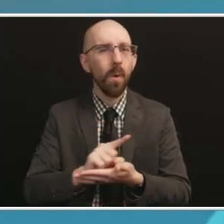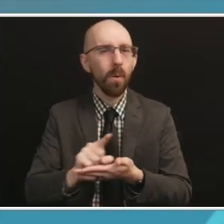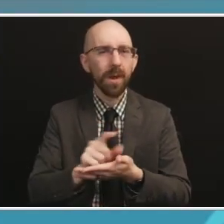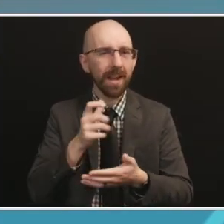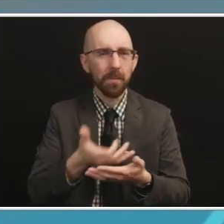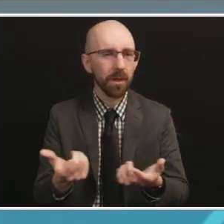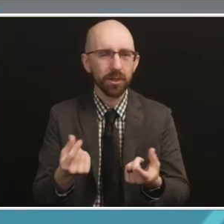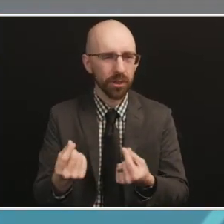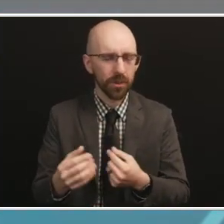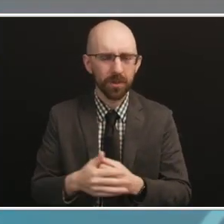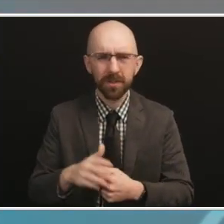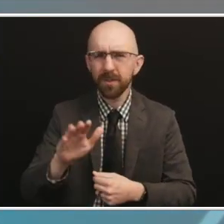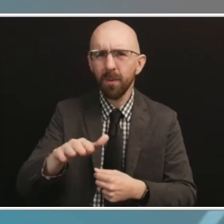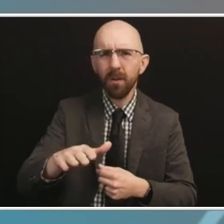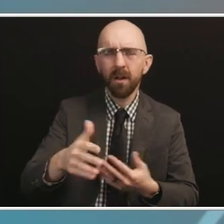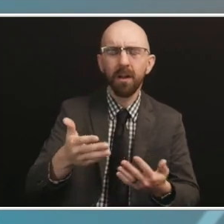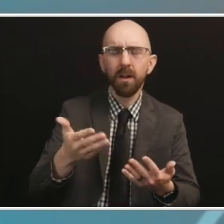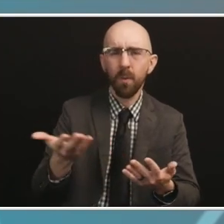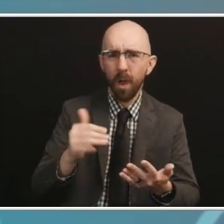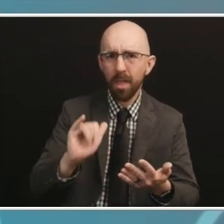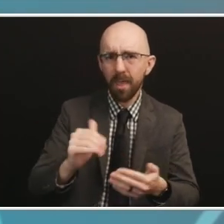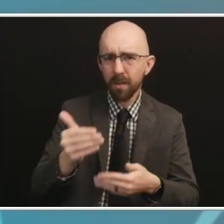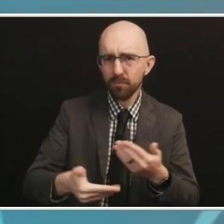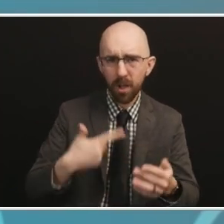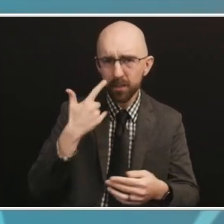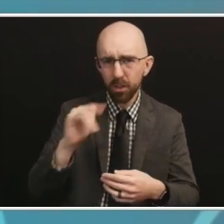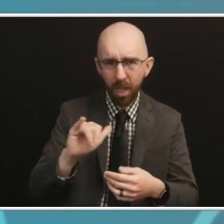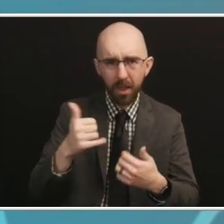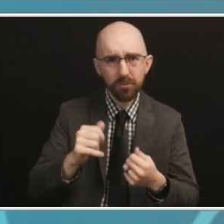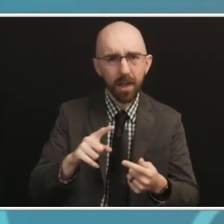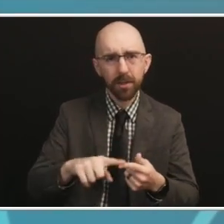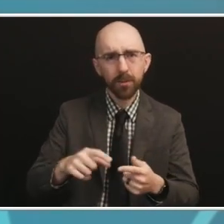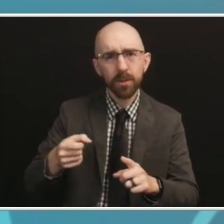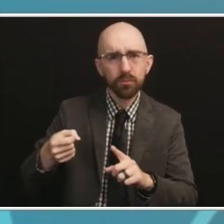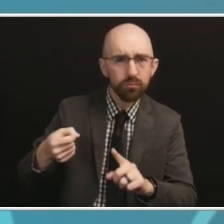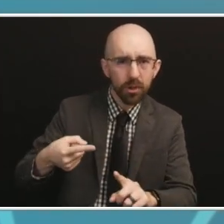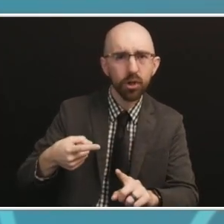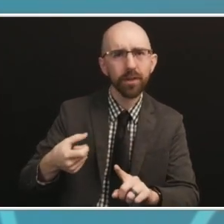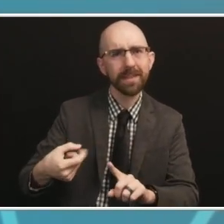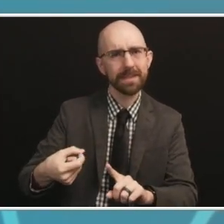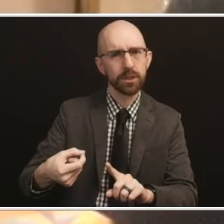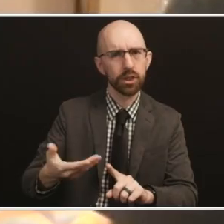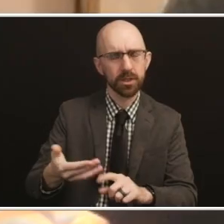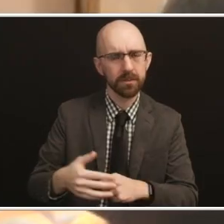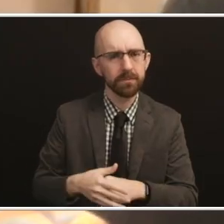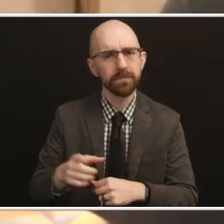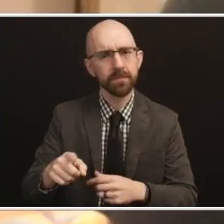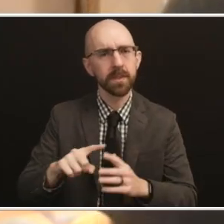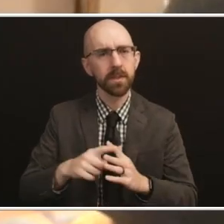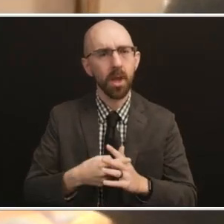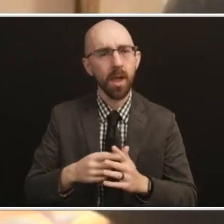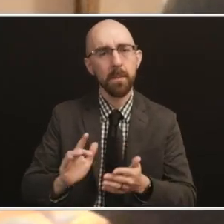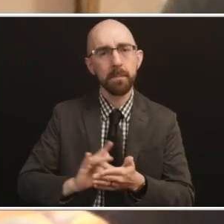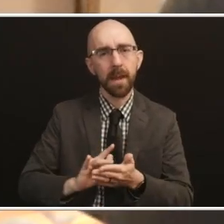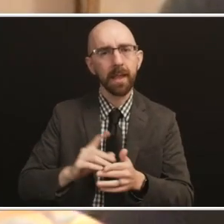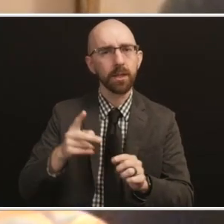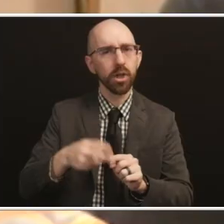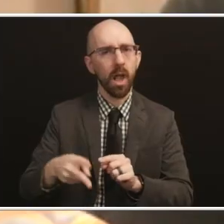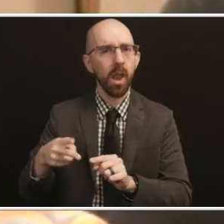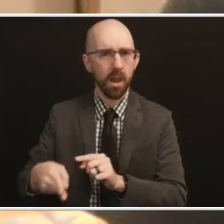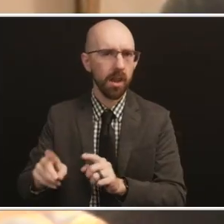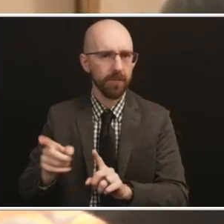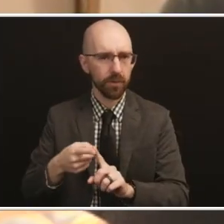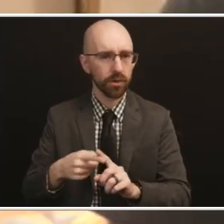And what kinds of things would they do to try to trigger a seizure? They started cutting the medications to begin with, and nothing